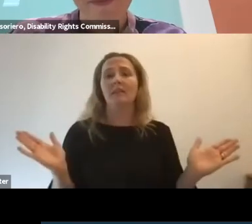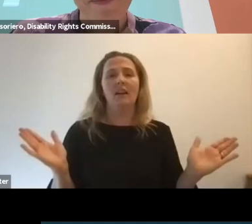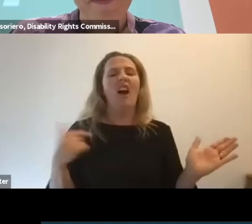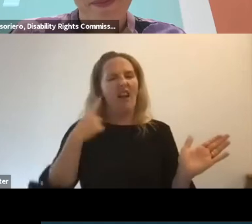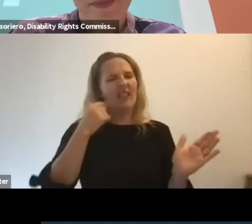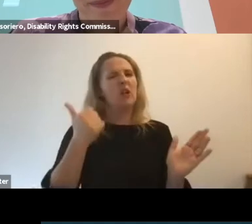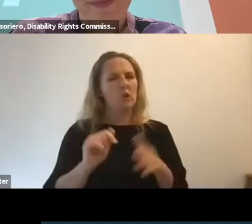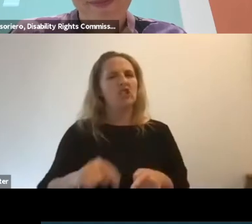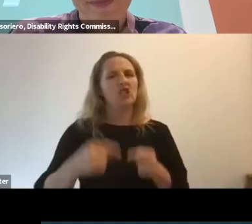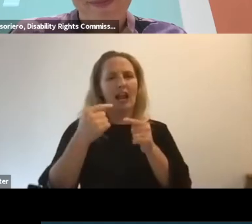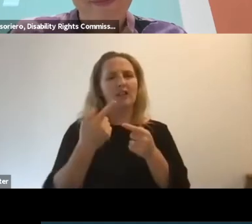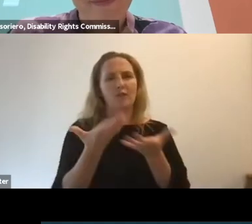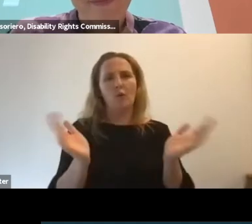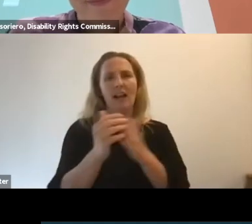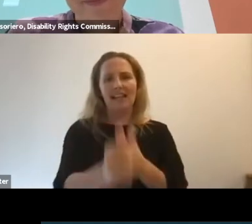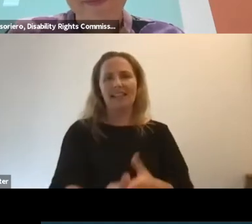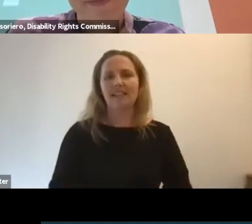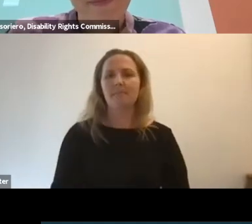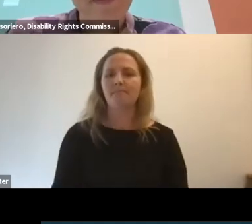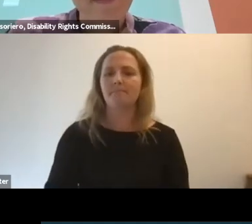leaders. Melissa,